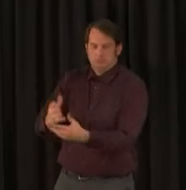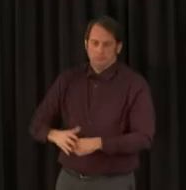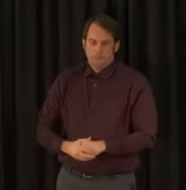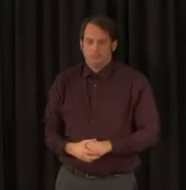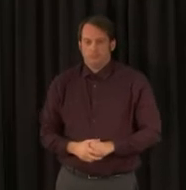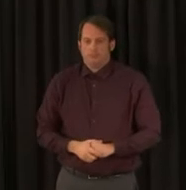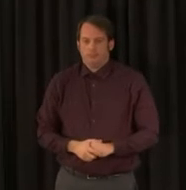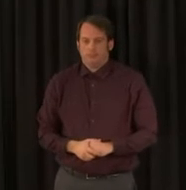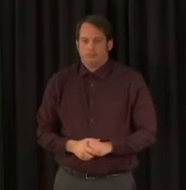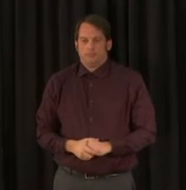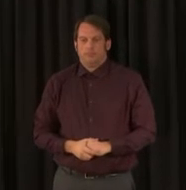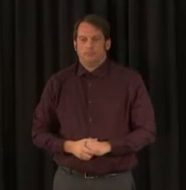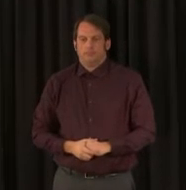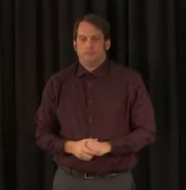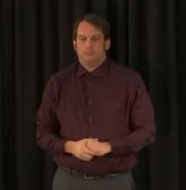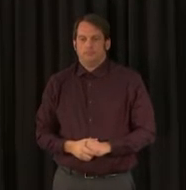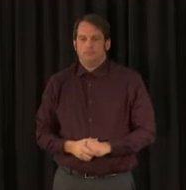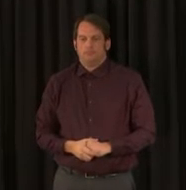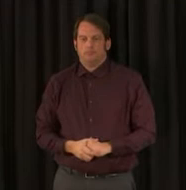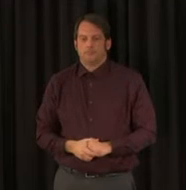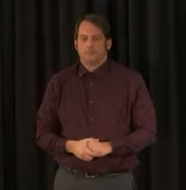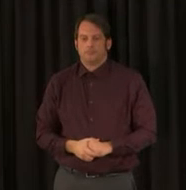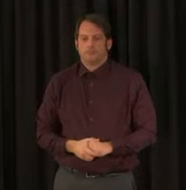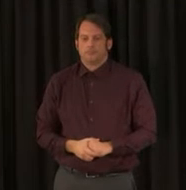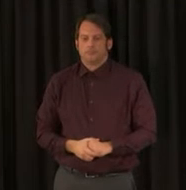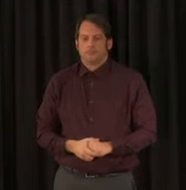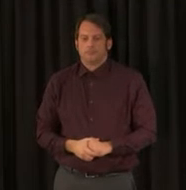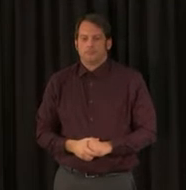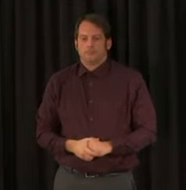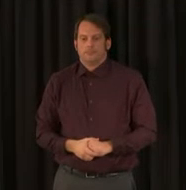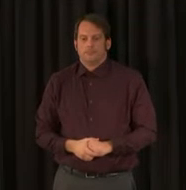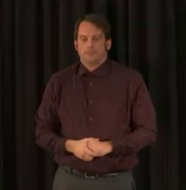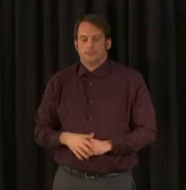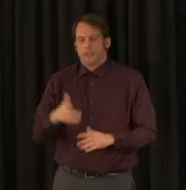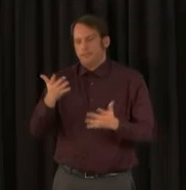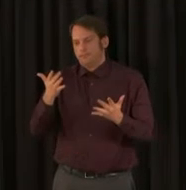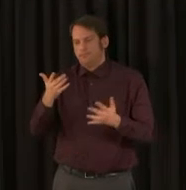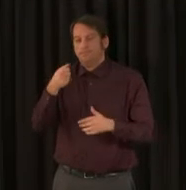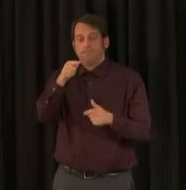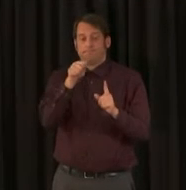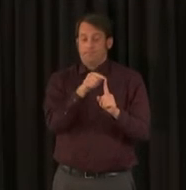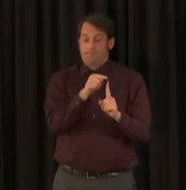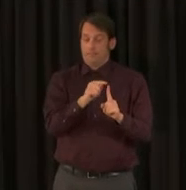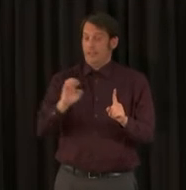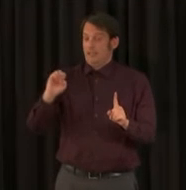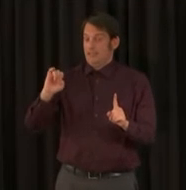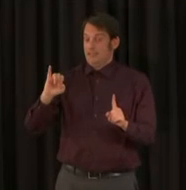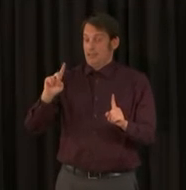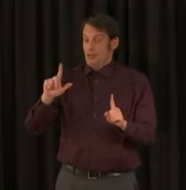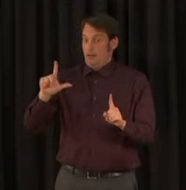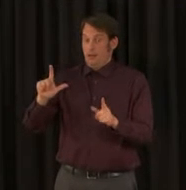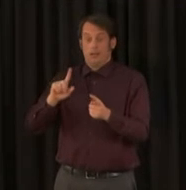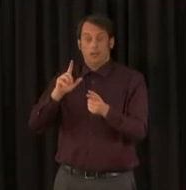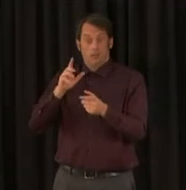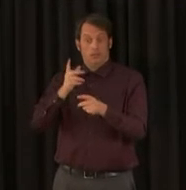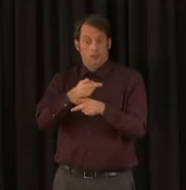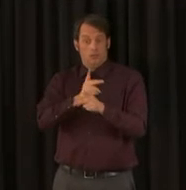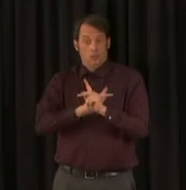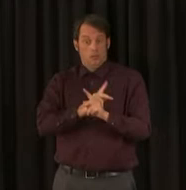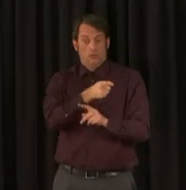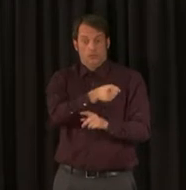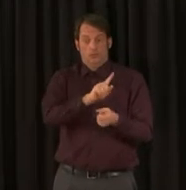In terms of the idle loan being converted into a grant, it is now not